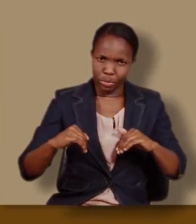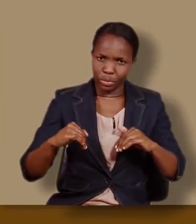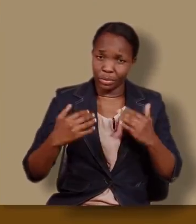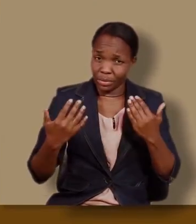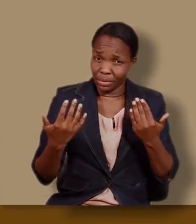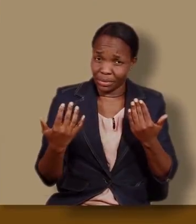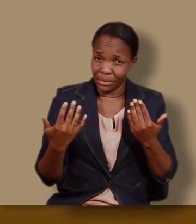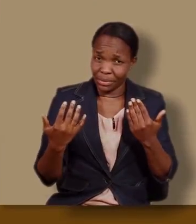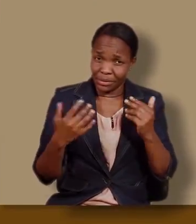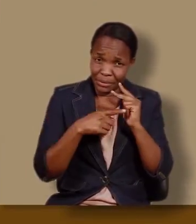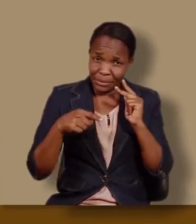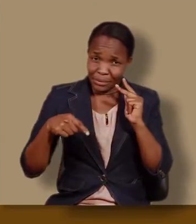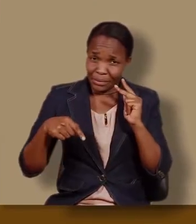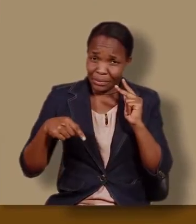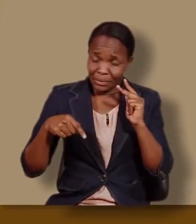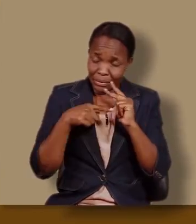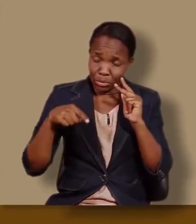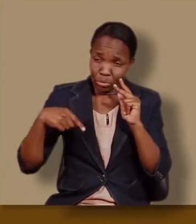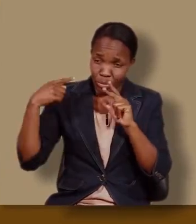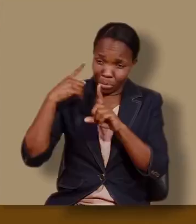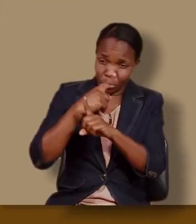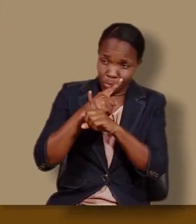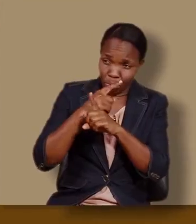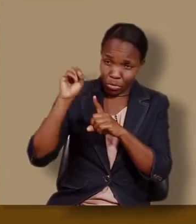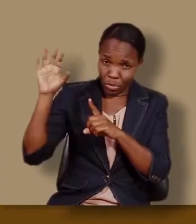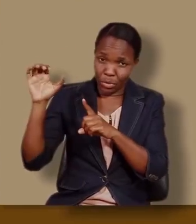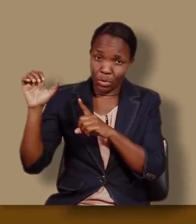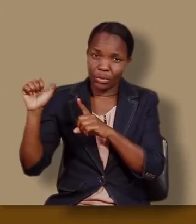nationalist government of South Africa also heard of that one.